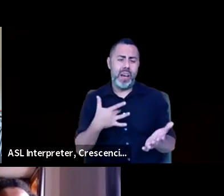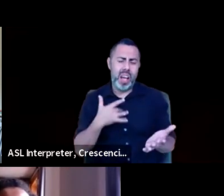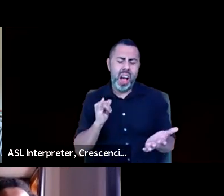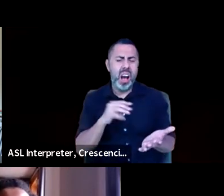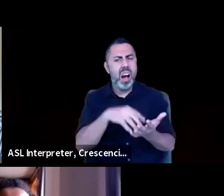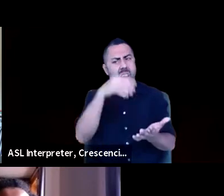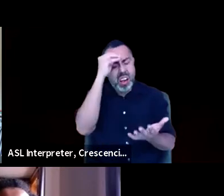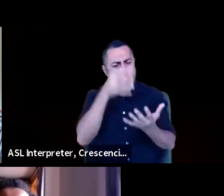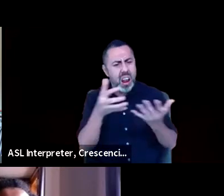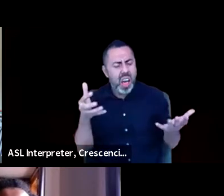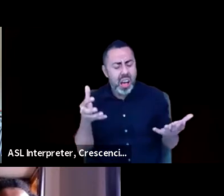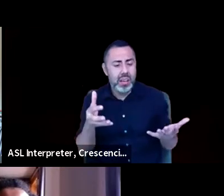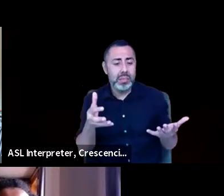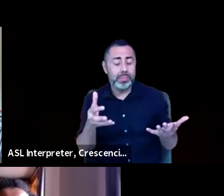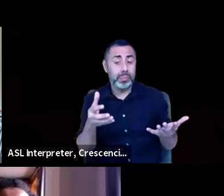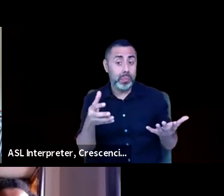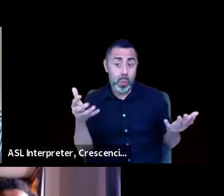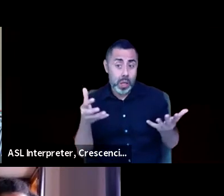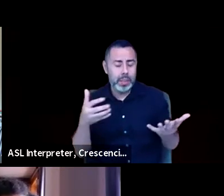which is this idea that